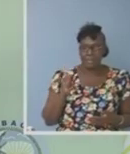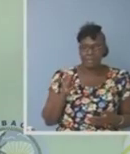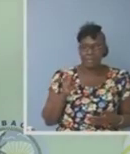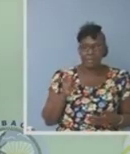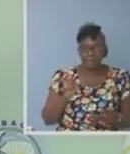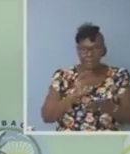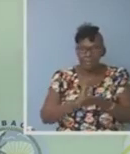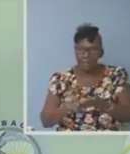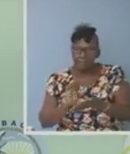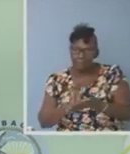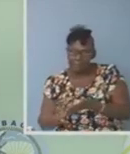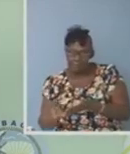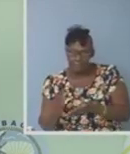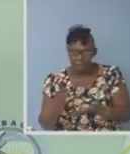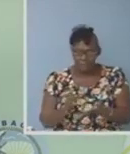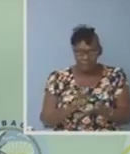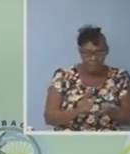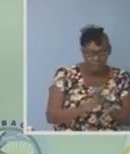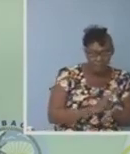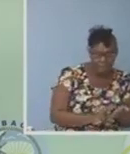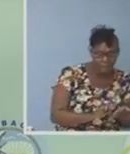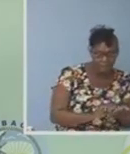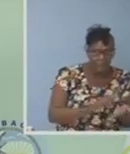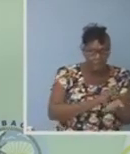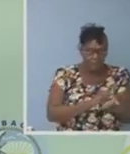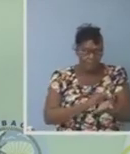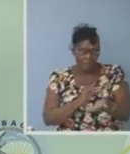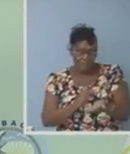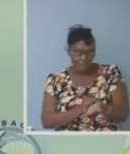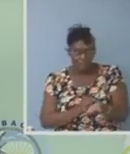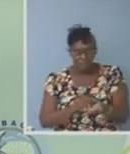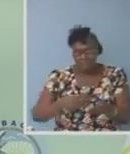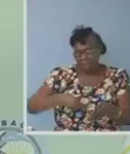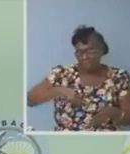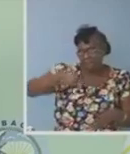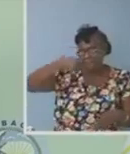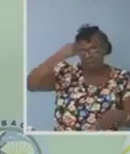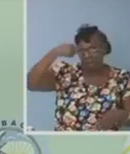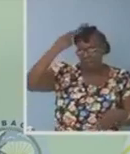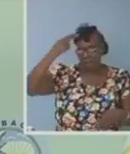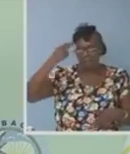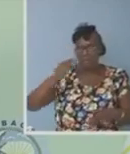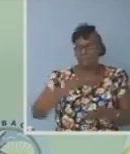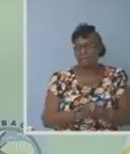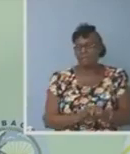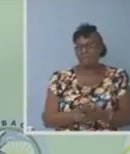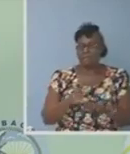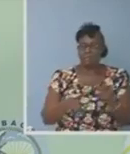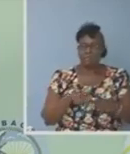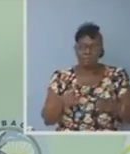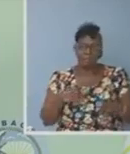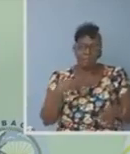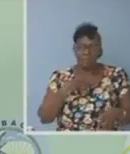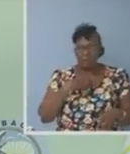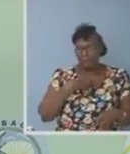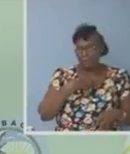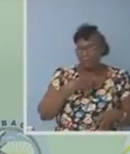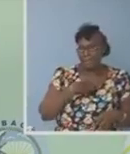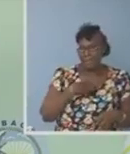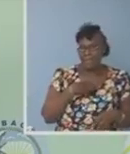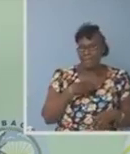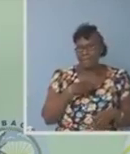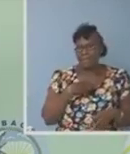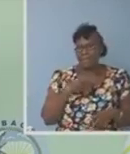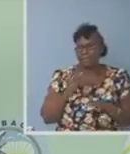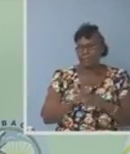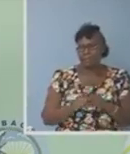cleaning agents and pharmaceuticals. So they have been mandated to monitor the prices across the